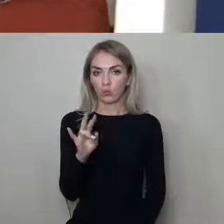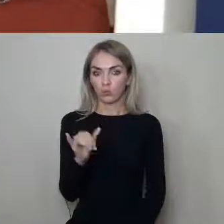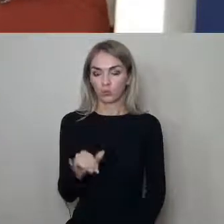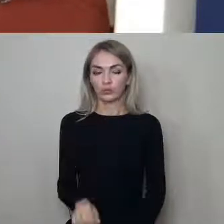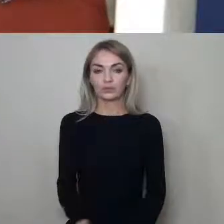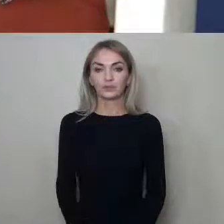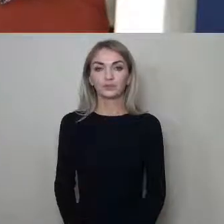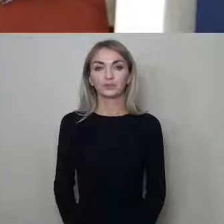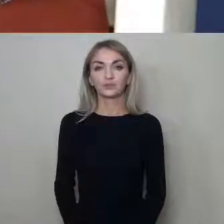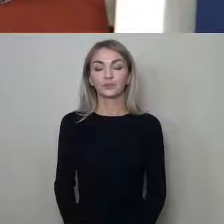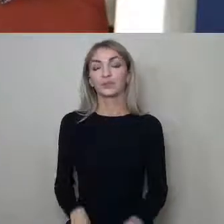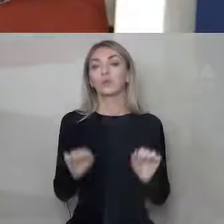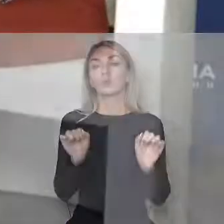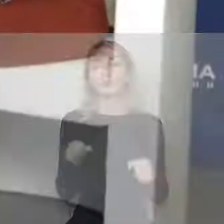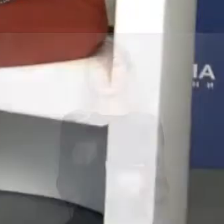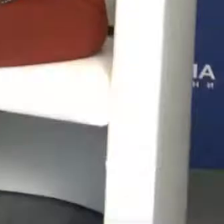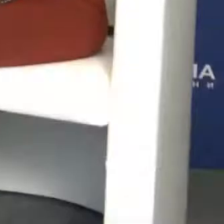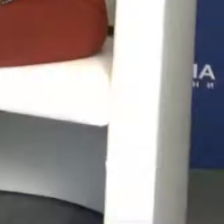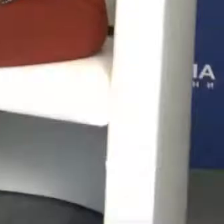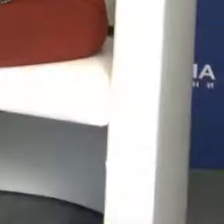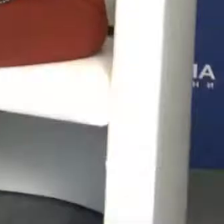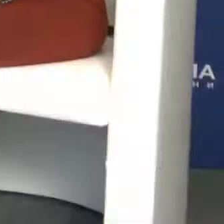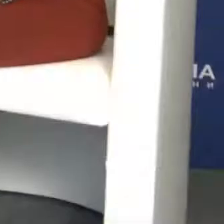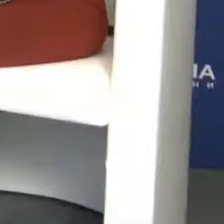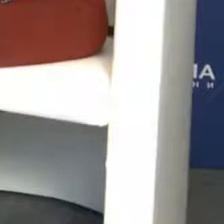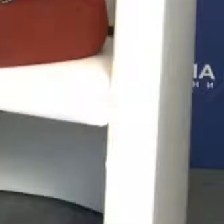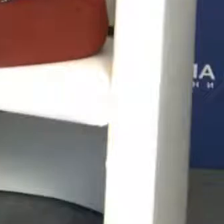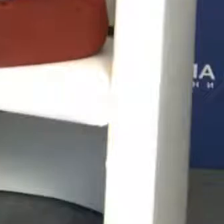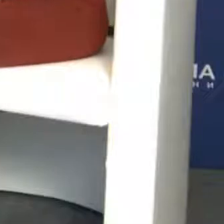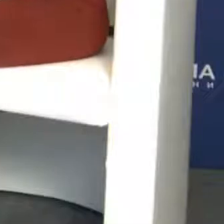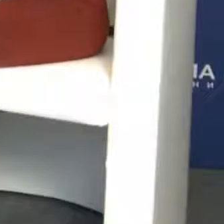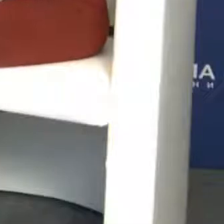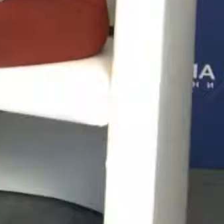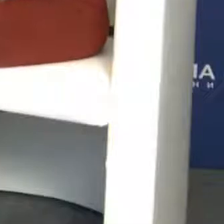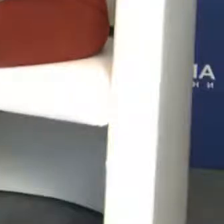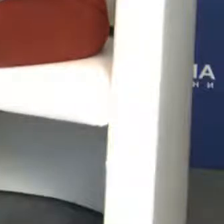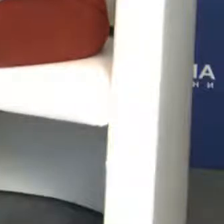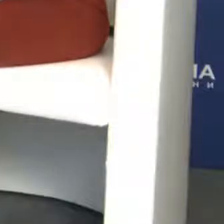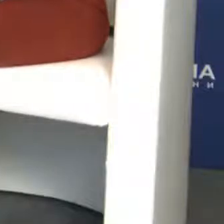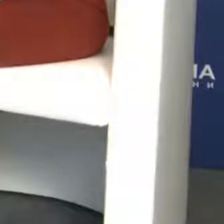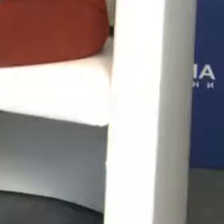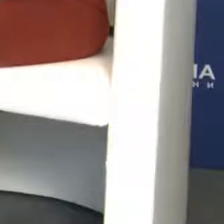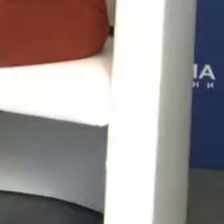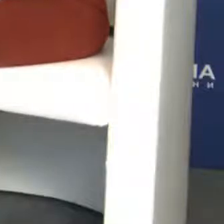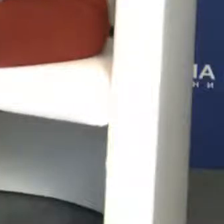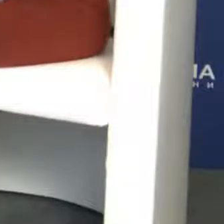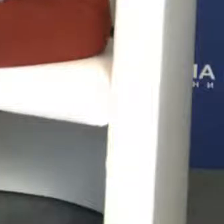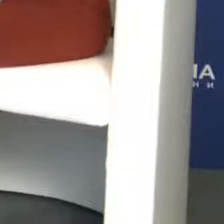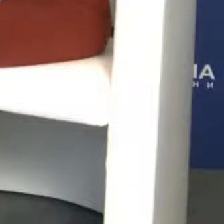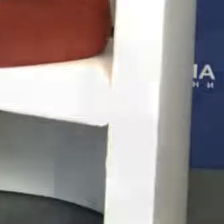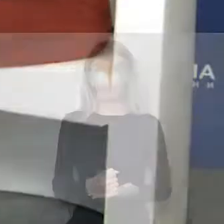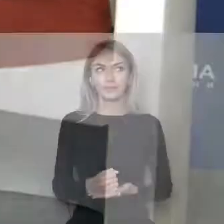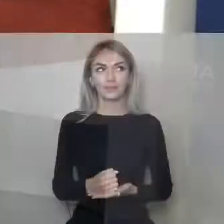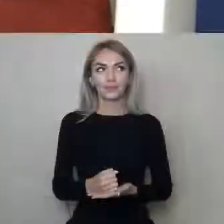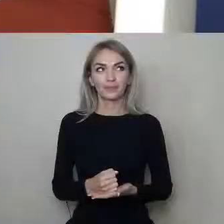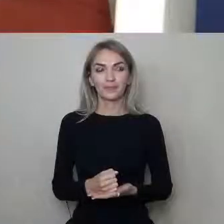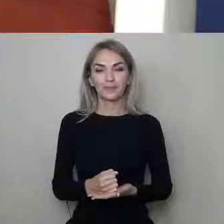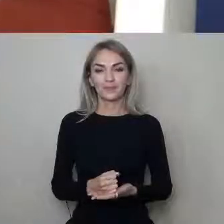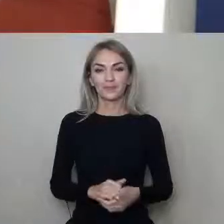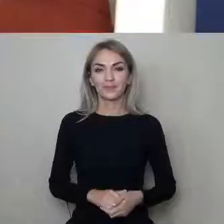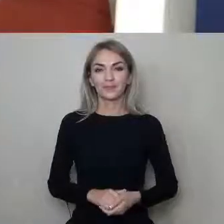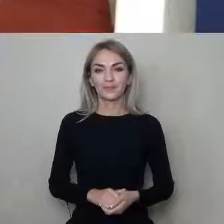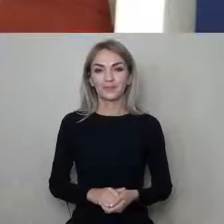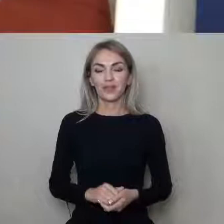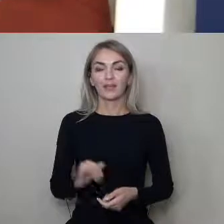template. So the members of the Commission can issue protocols anyways. Yeah, they can, but they should be approved